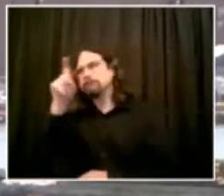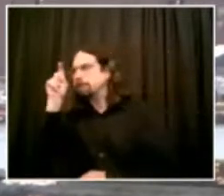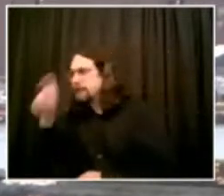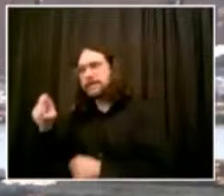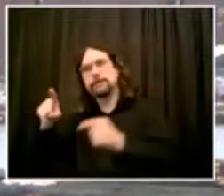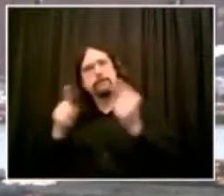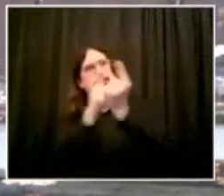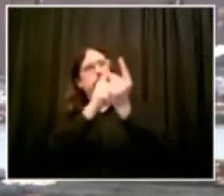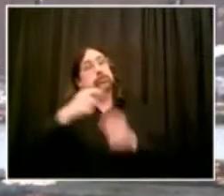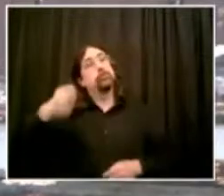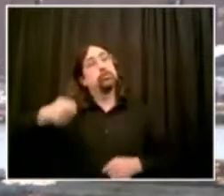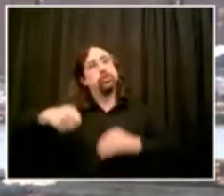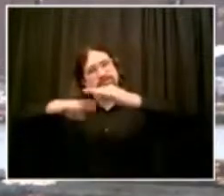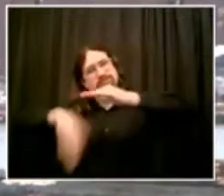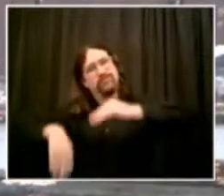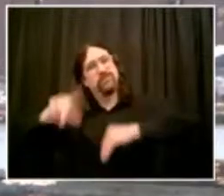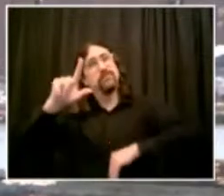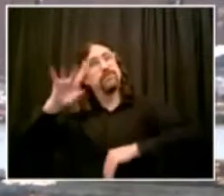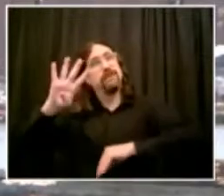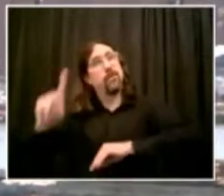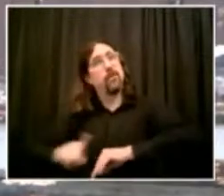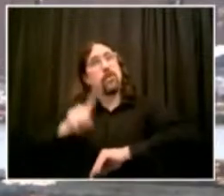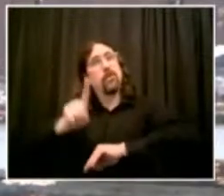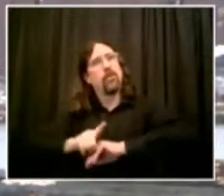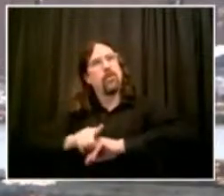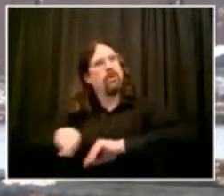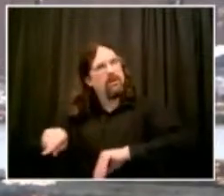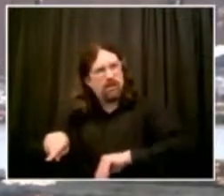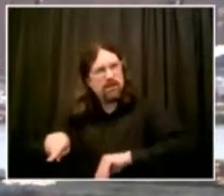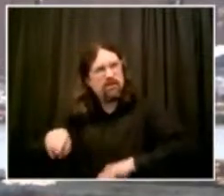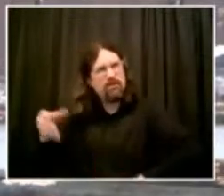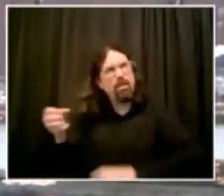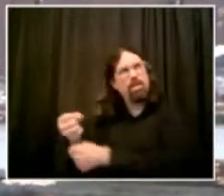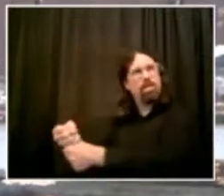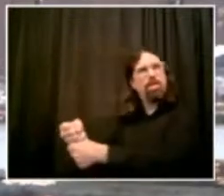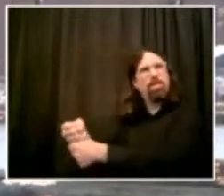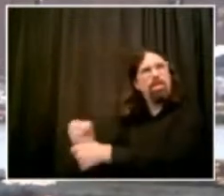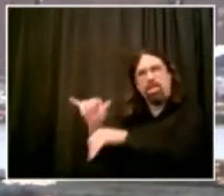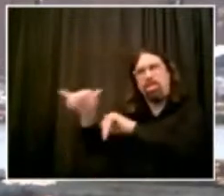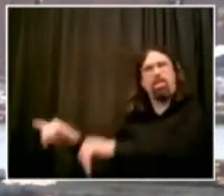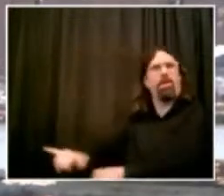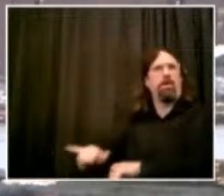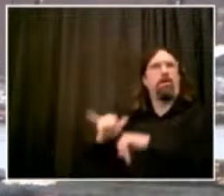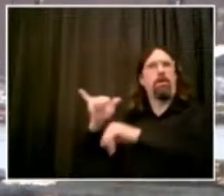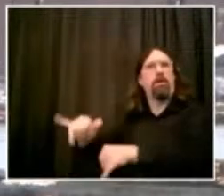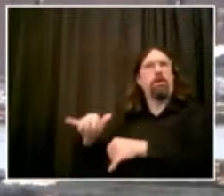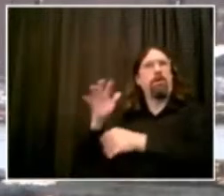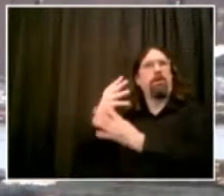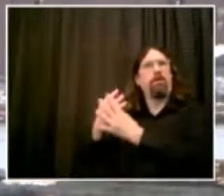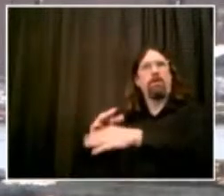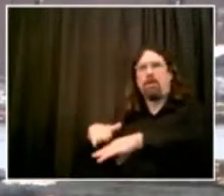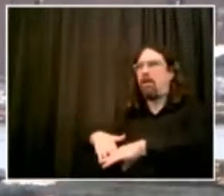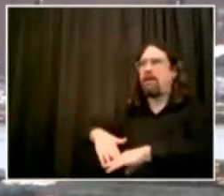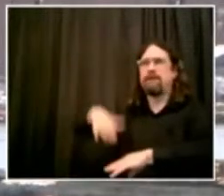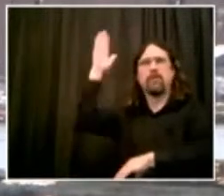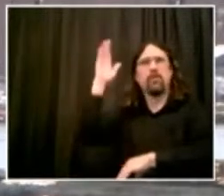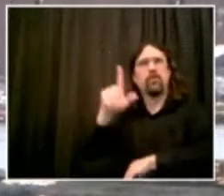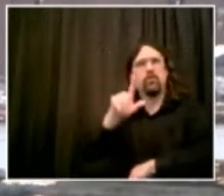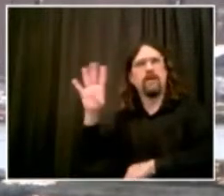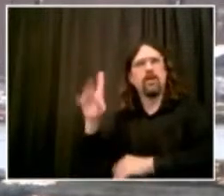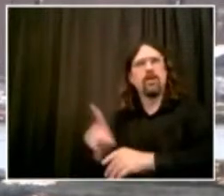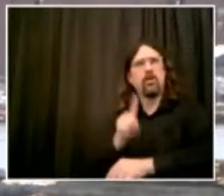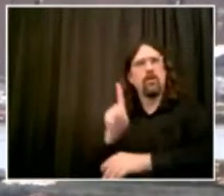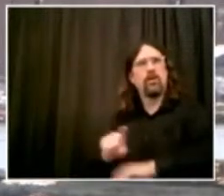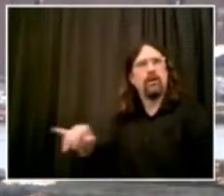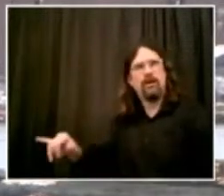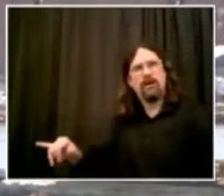I heard that there were. Yeah, the liability issue, I cannot speak to effectively. I have not heard anything from the